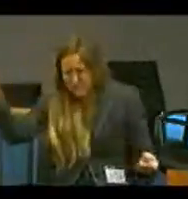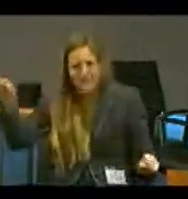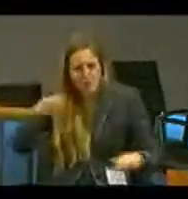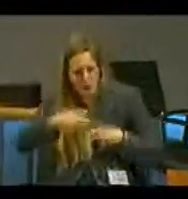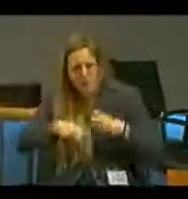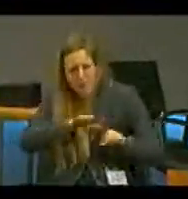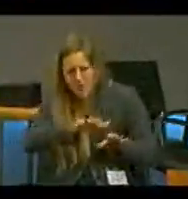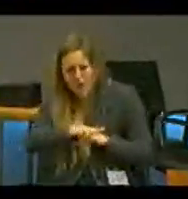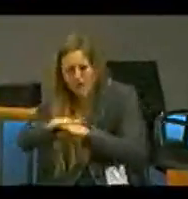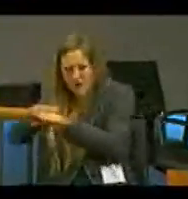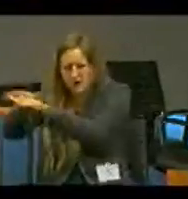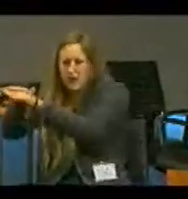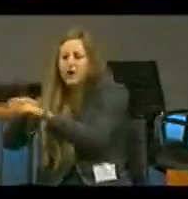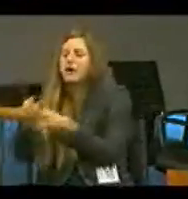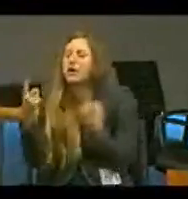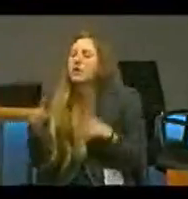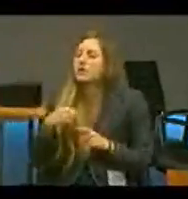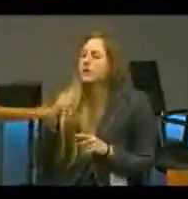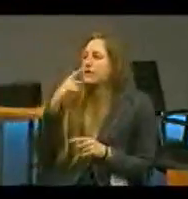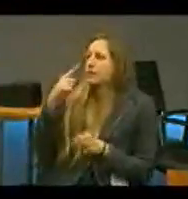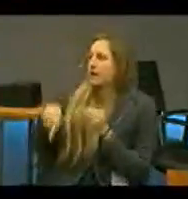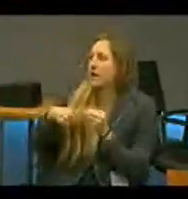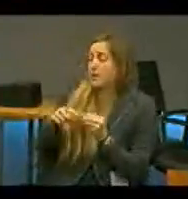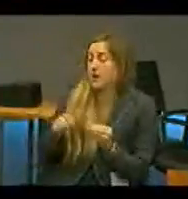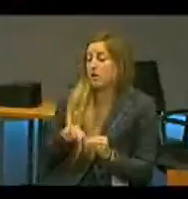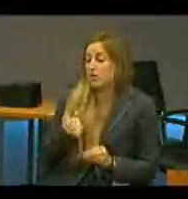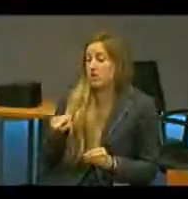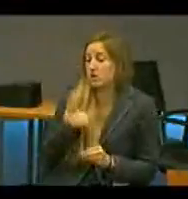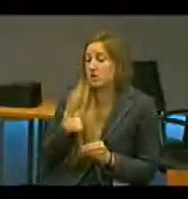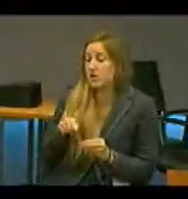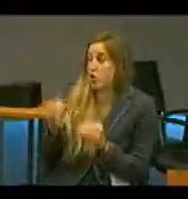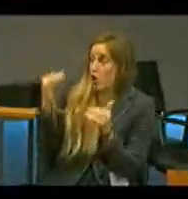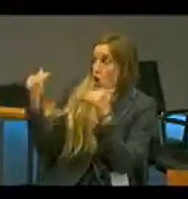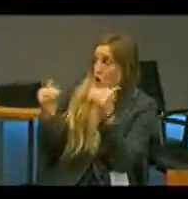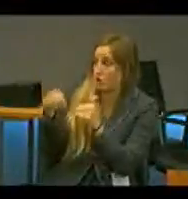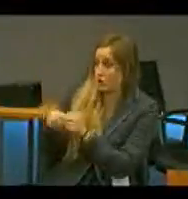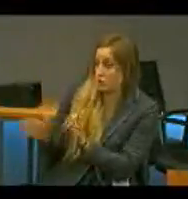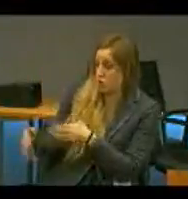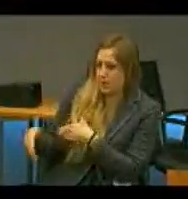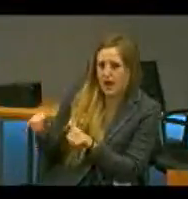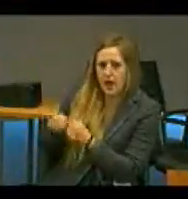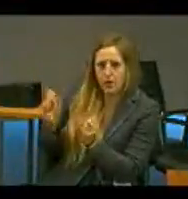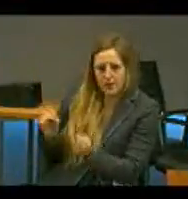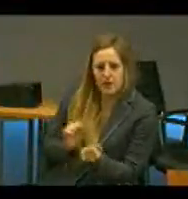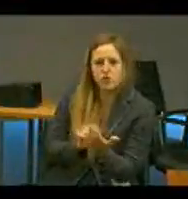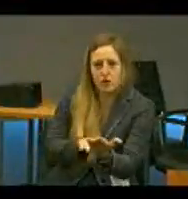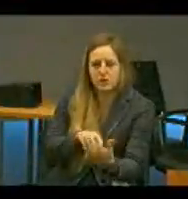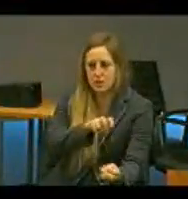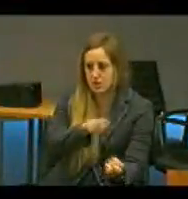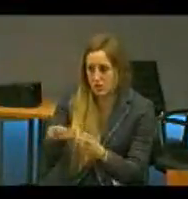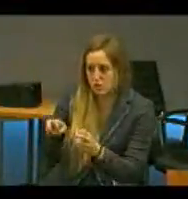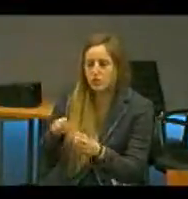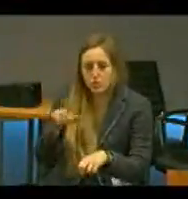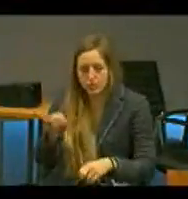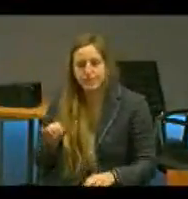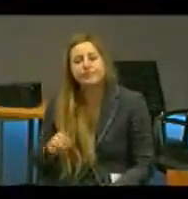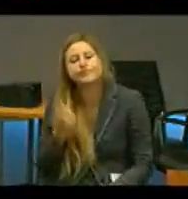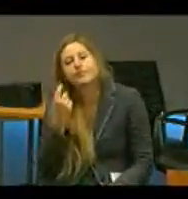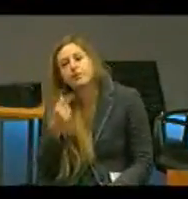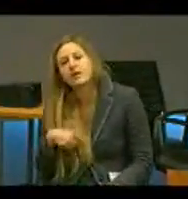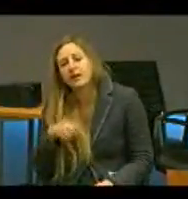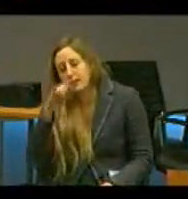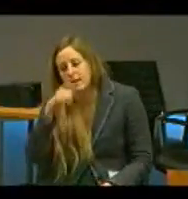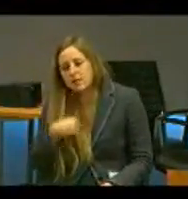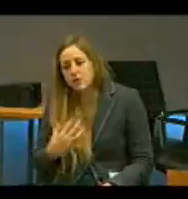for the adults whose job it is to be, well, the adults in the room. Kids of color with disabilities start off with the same fundamental needs of all